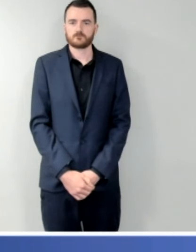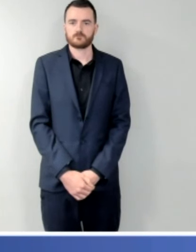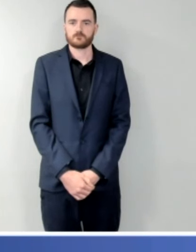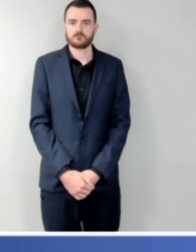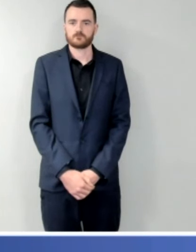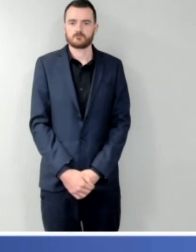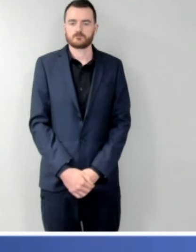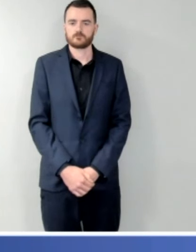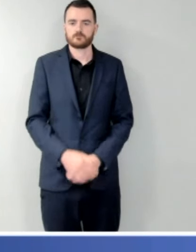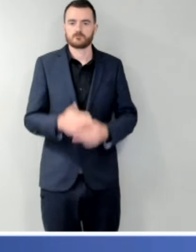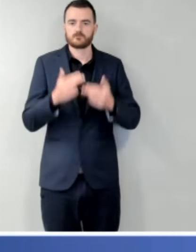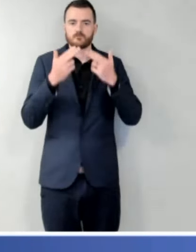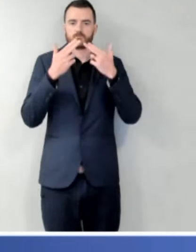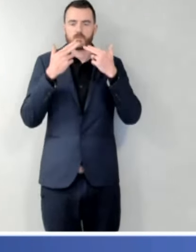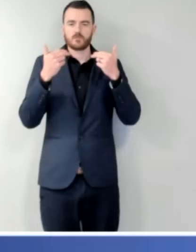the